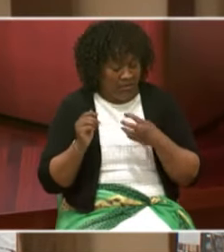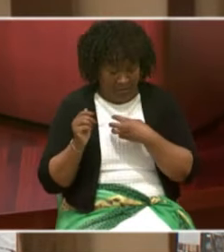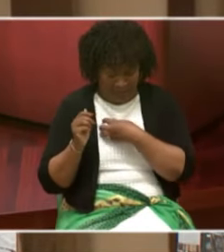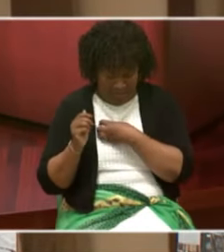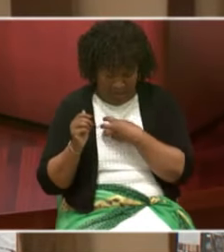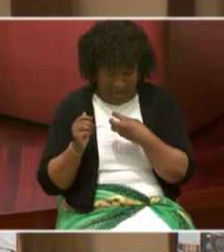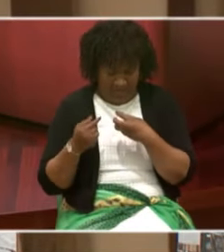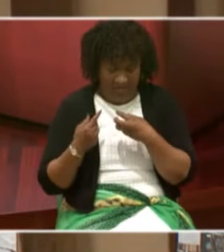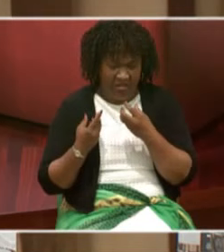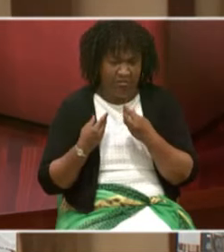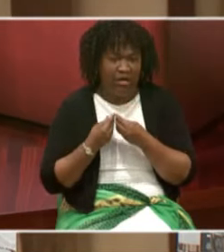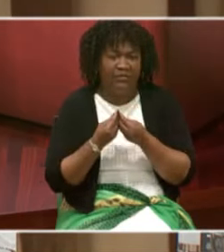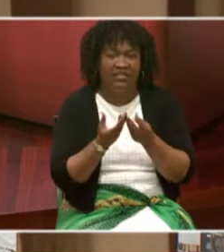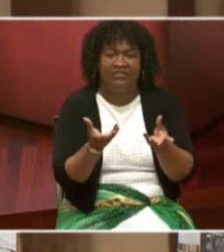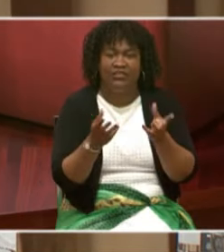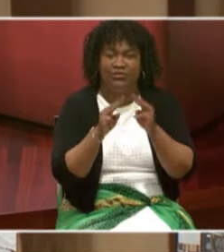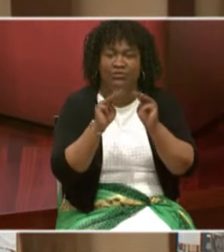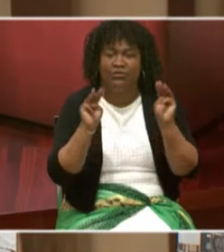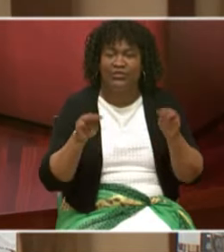that's not the American way.